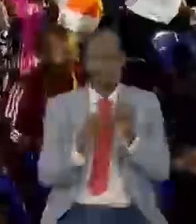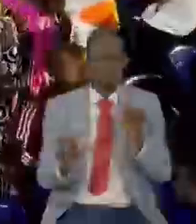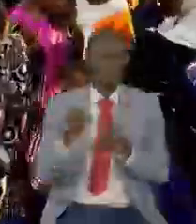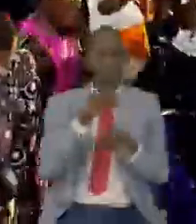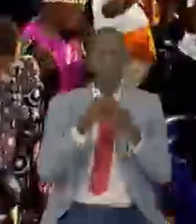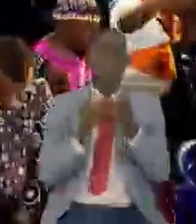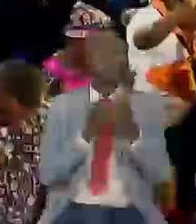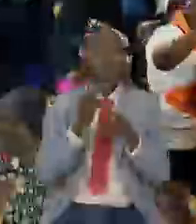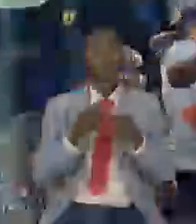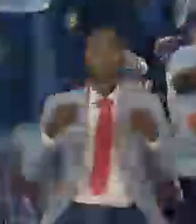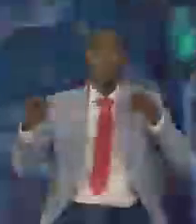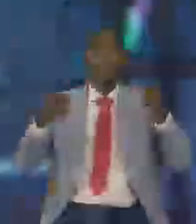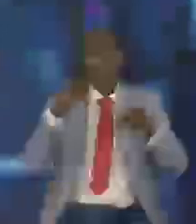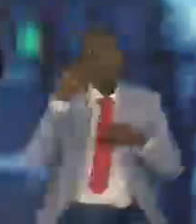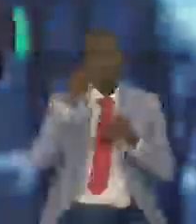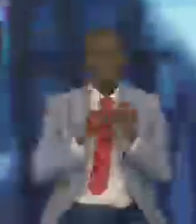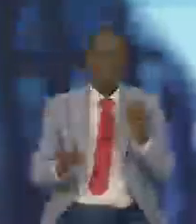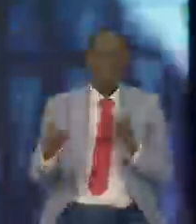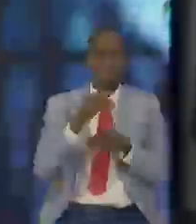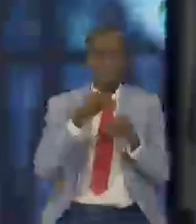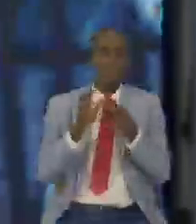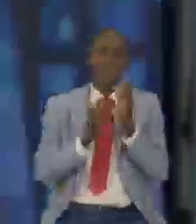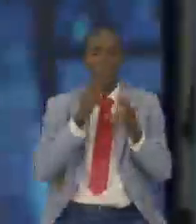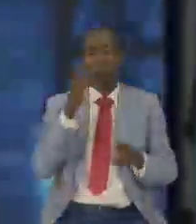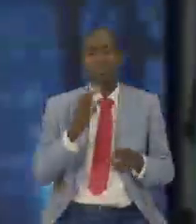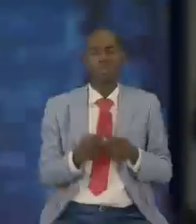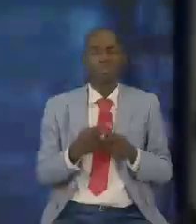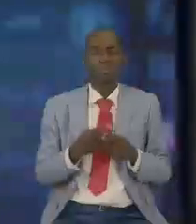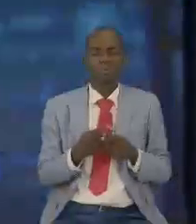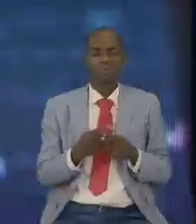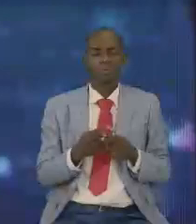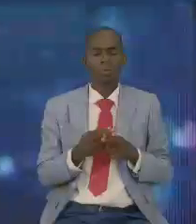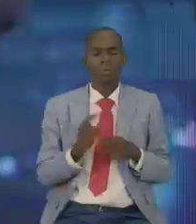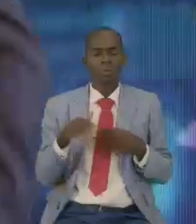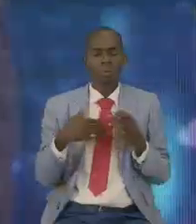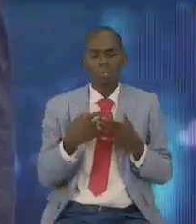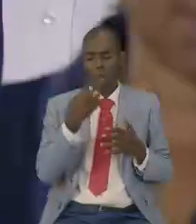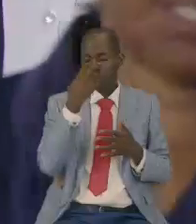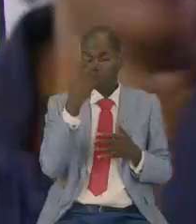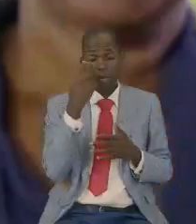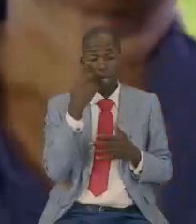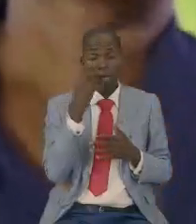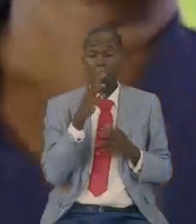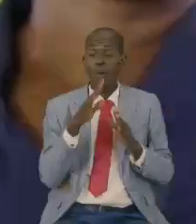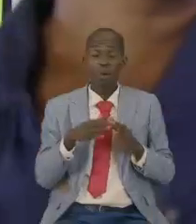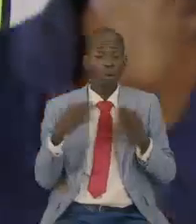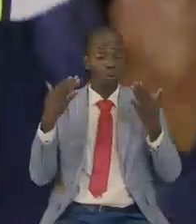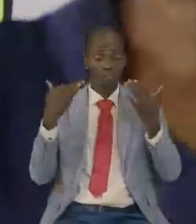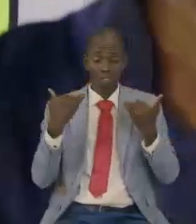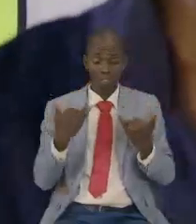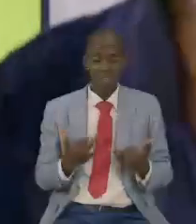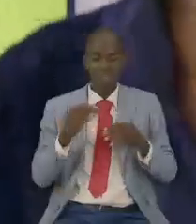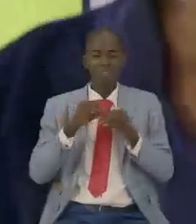everyone. Those blind eyes be opened right now in Jesus' name.